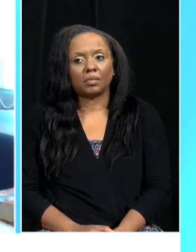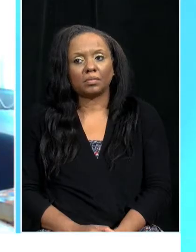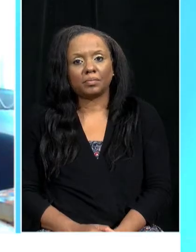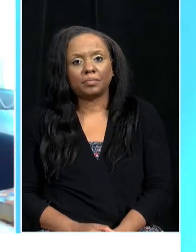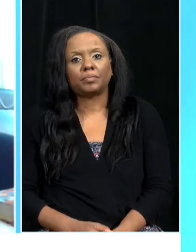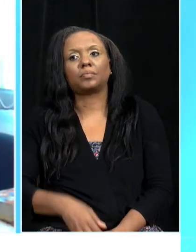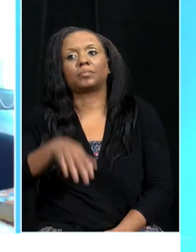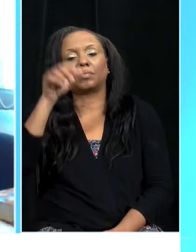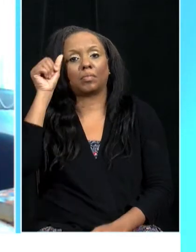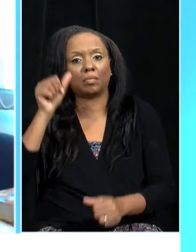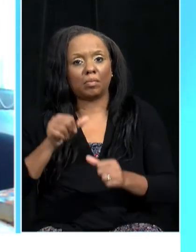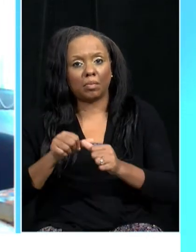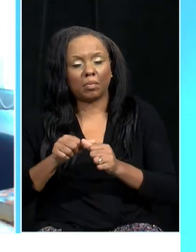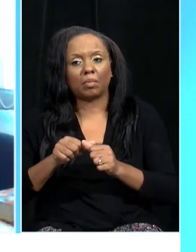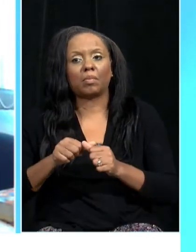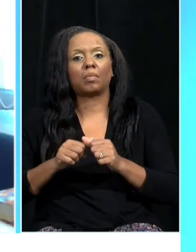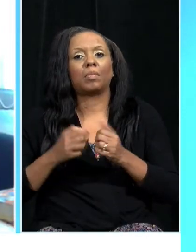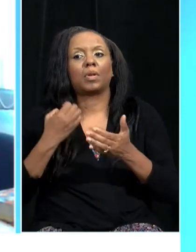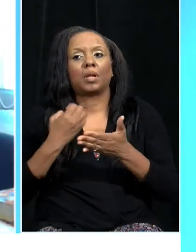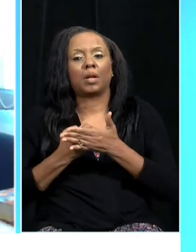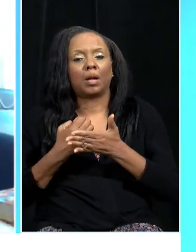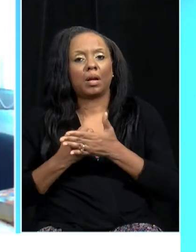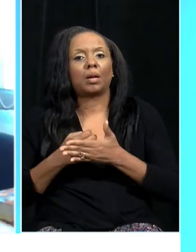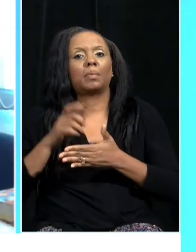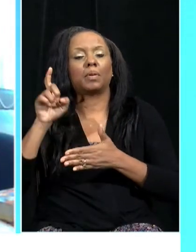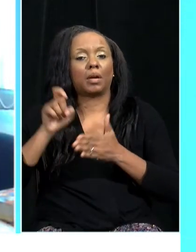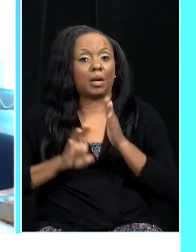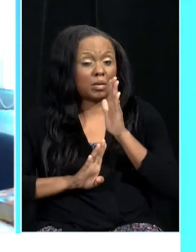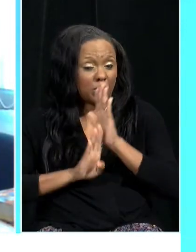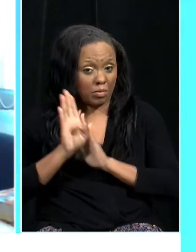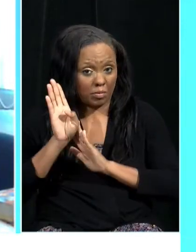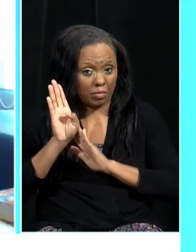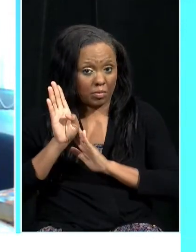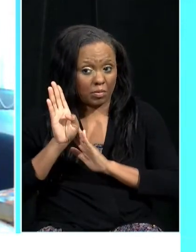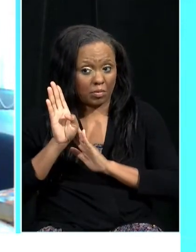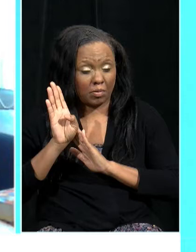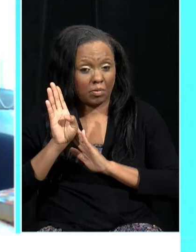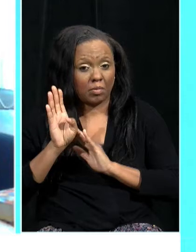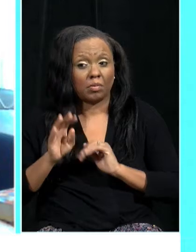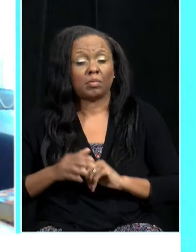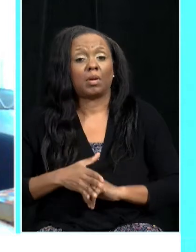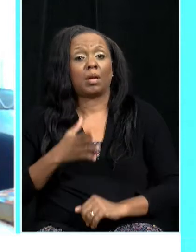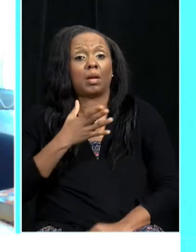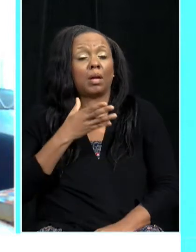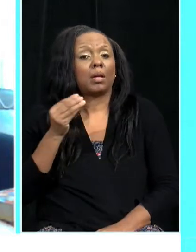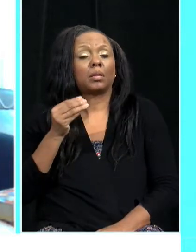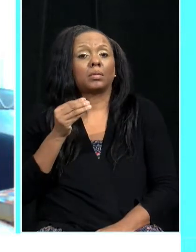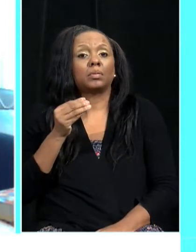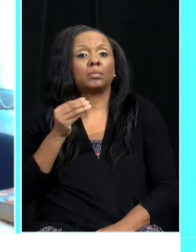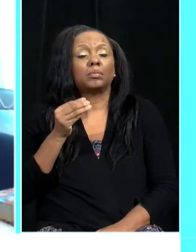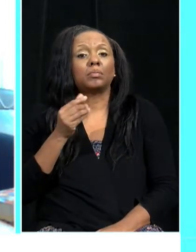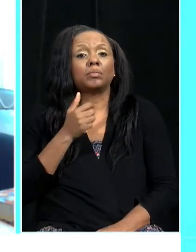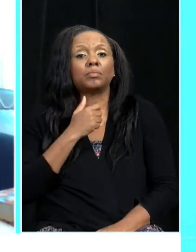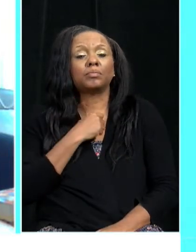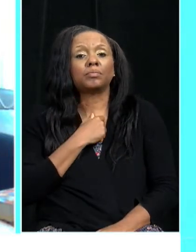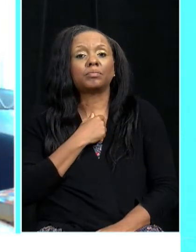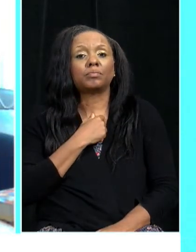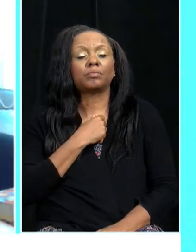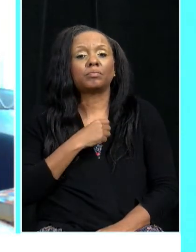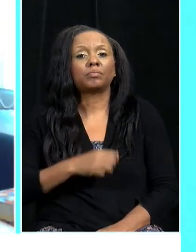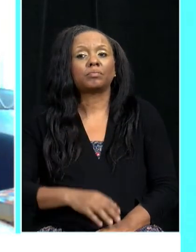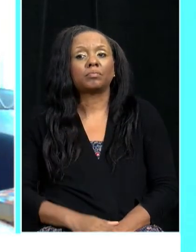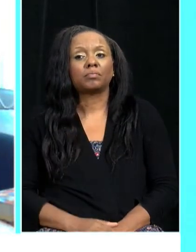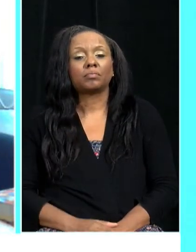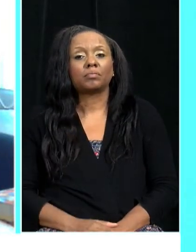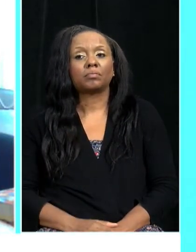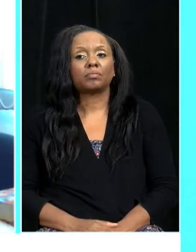an appetite to spread your your reliance, not necessarily on a public